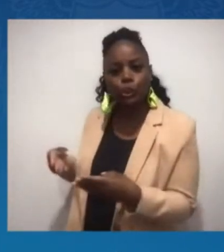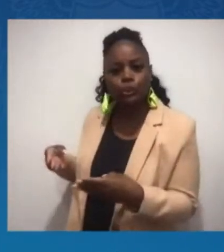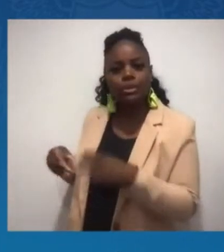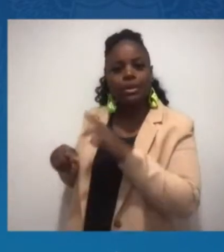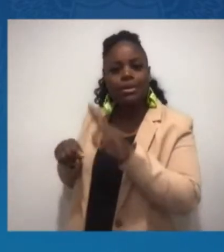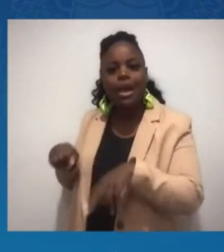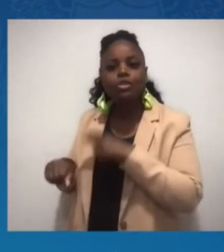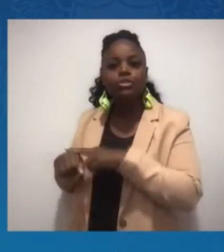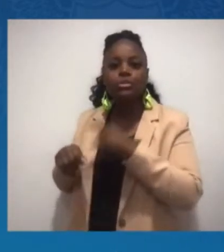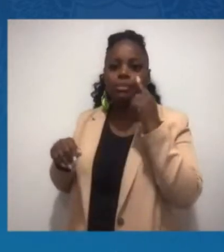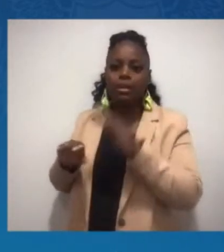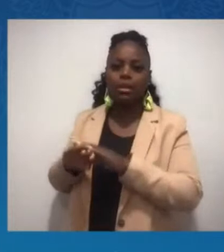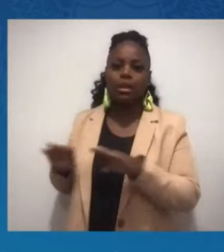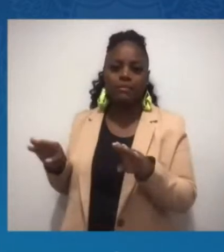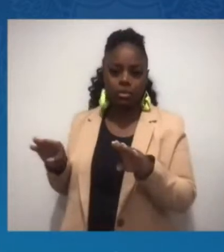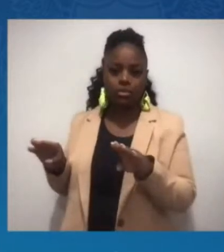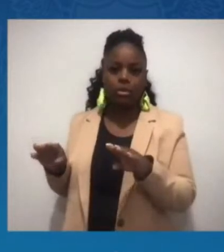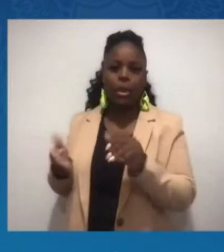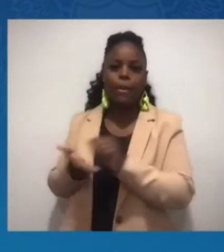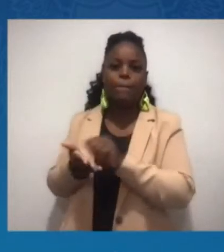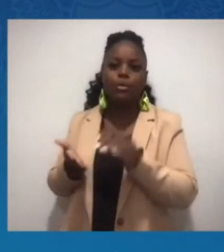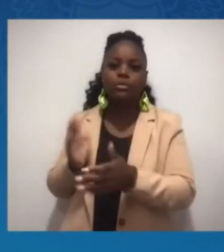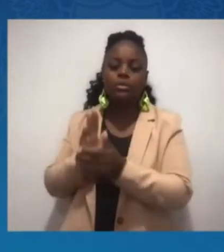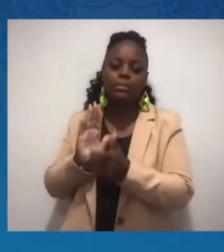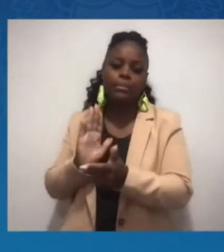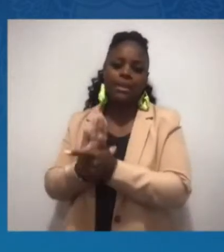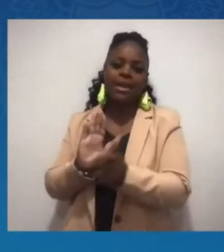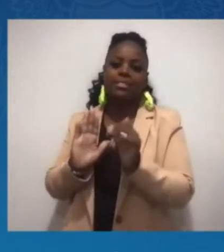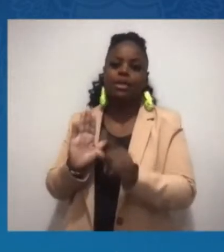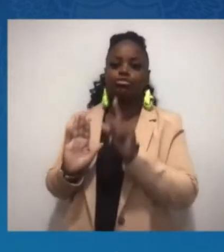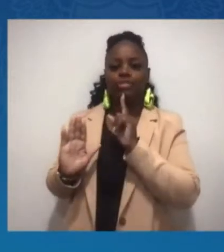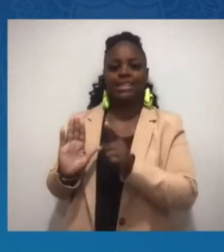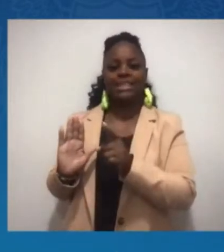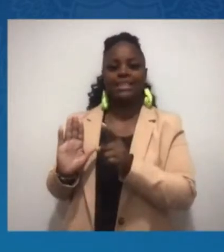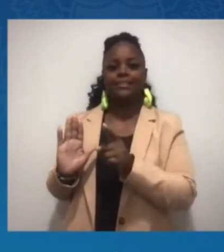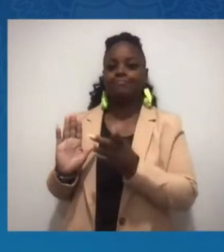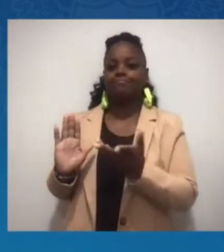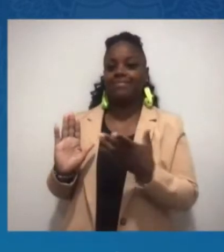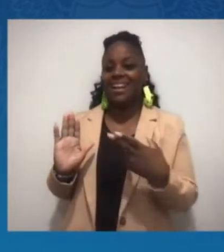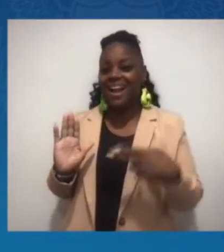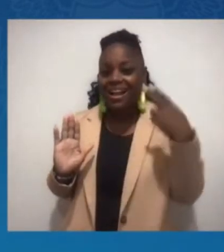the vast majority of Americans. And the truth is that anti-choice